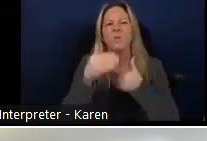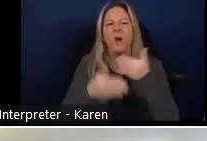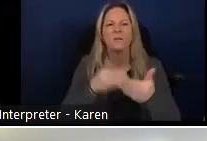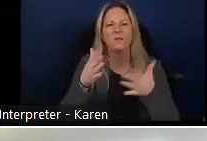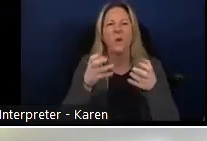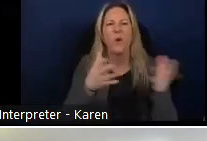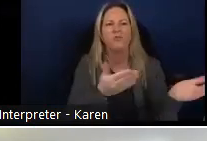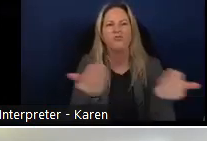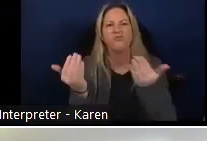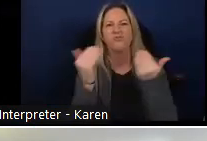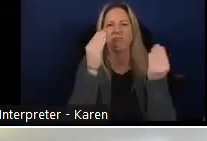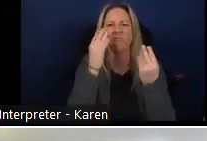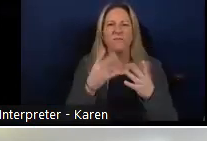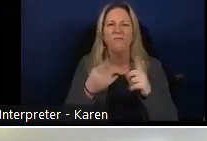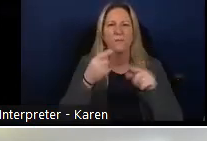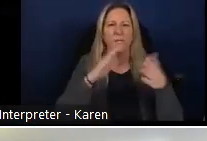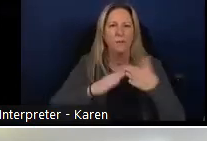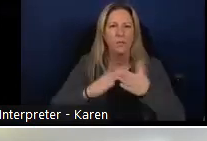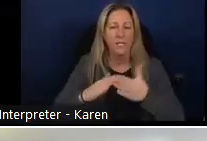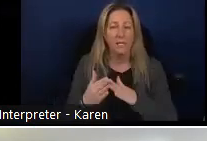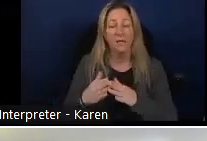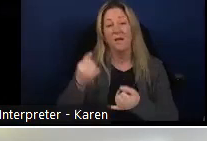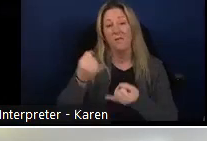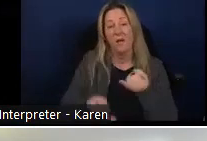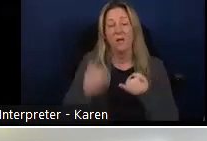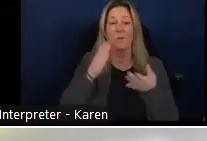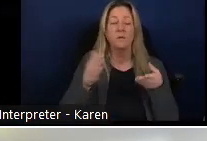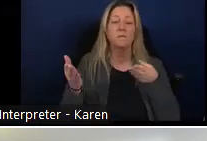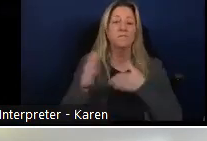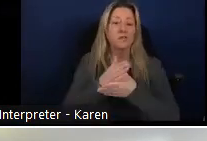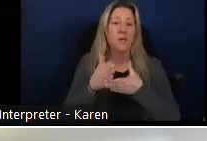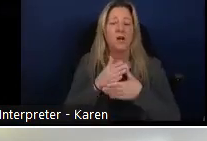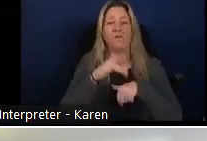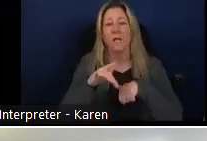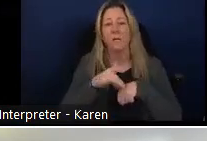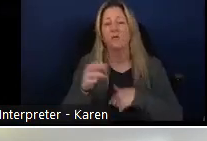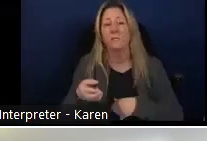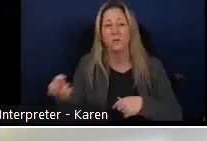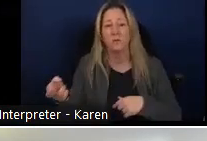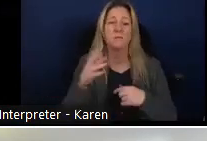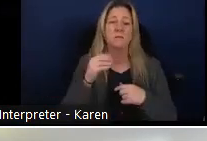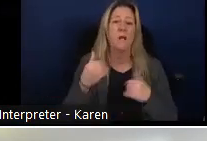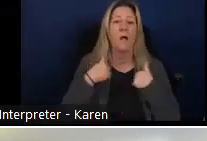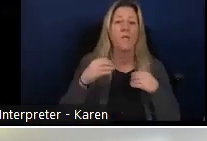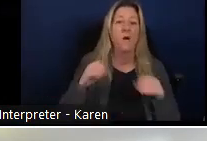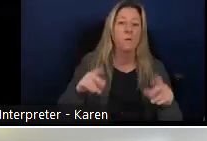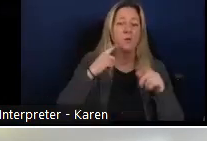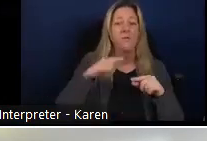community. And finally, we will share some available resources and have an opportunity for questions and